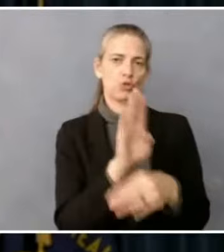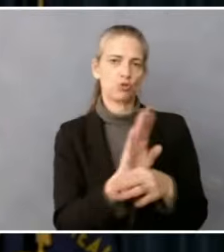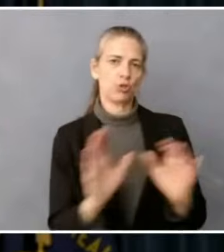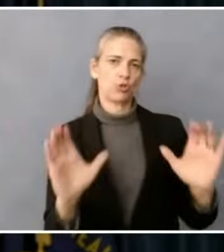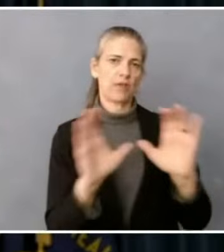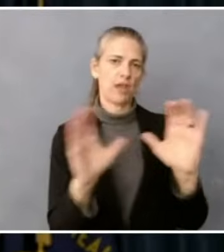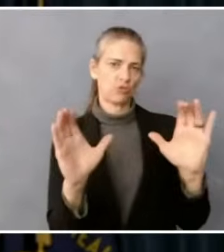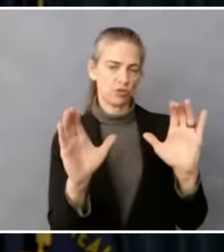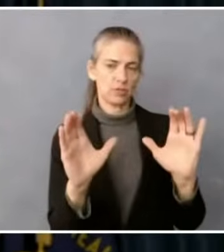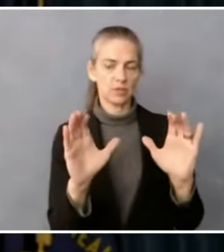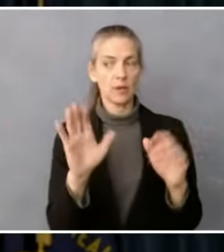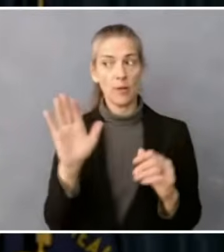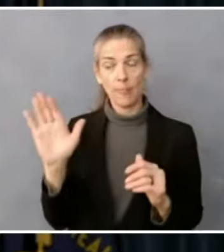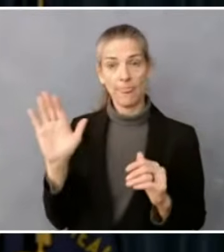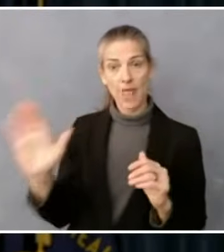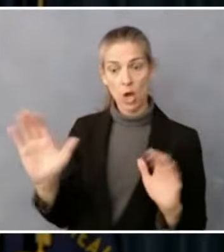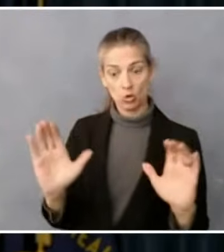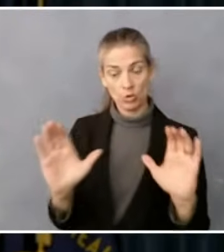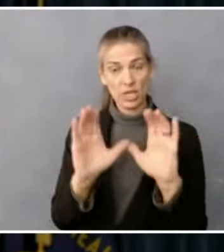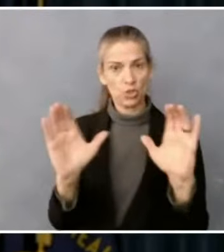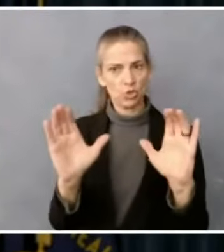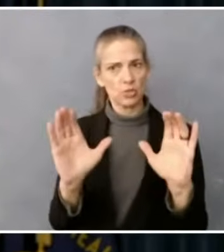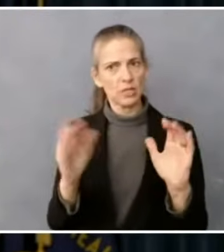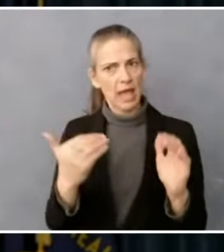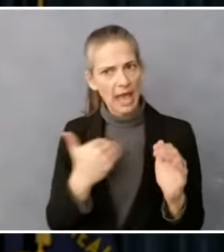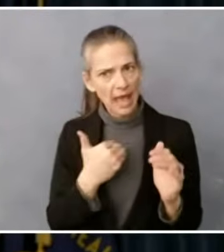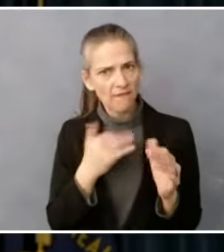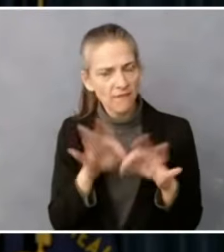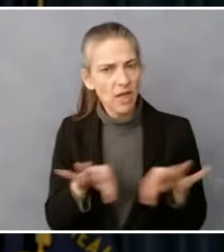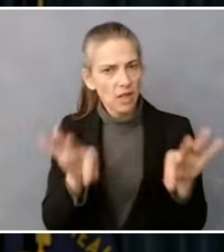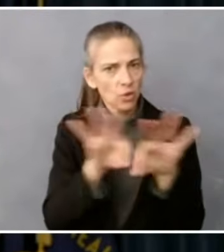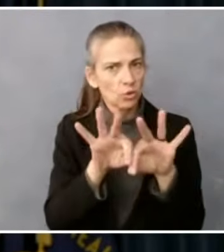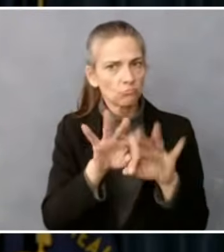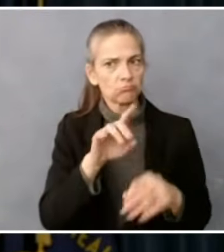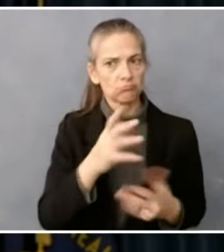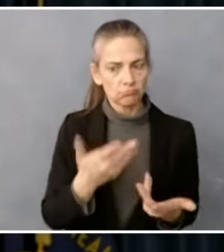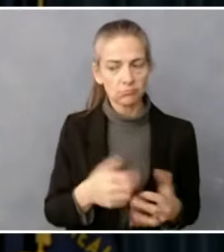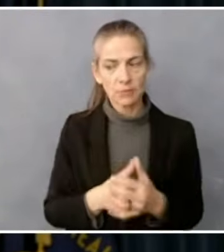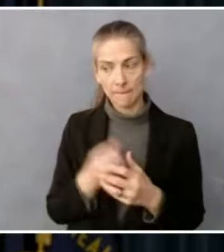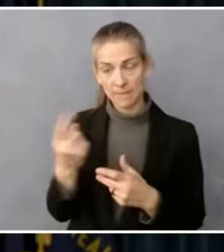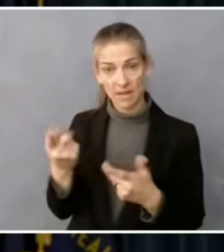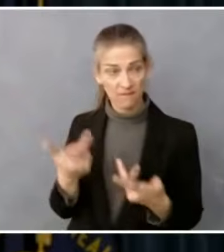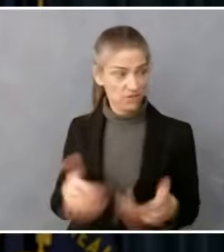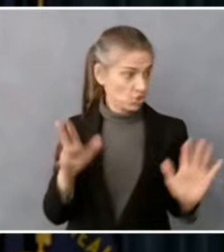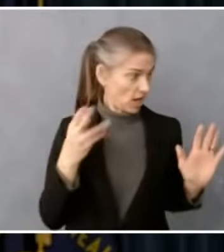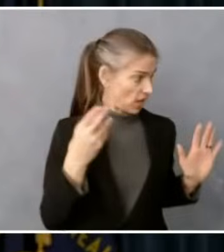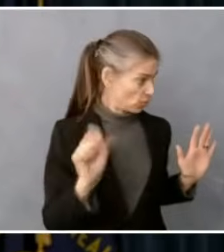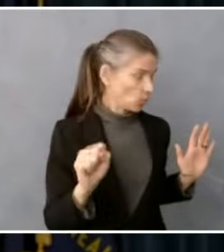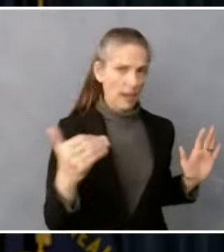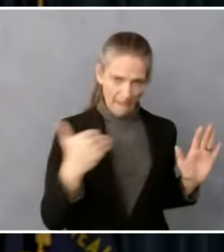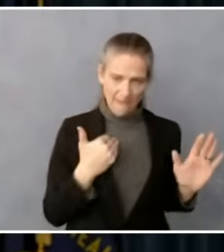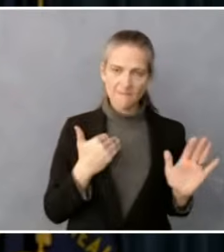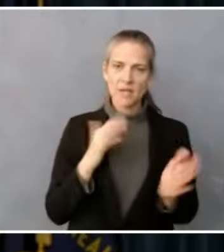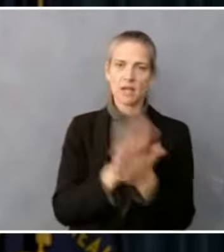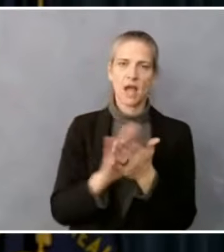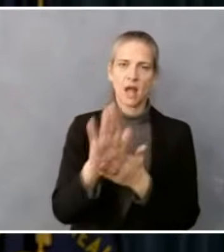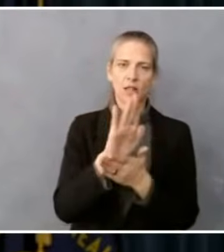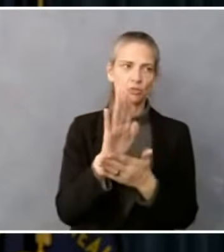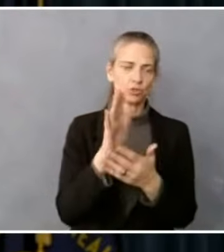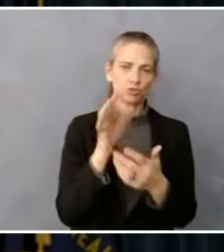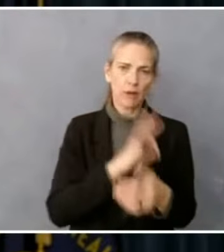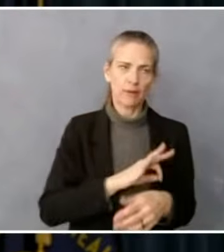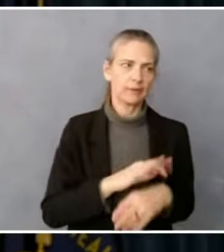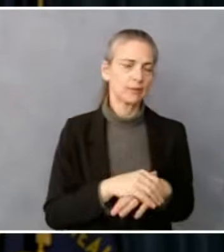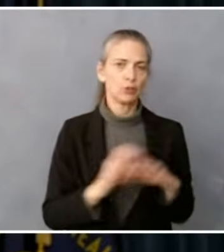credentials that carry real value. Many students leave high school with college credits, certifications, licenses, and in some